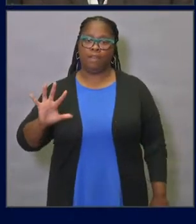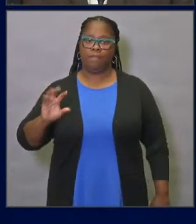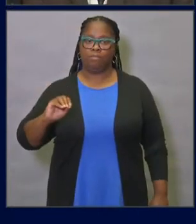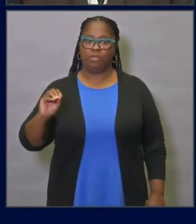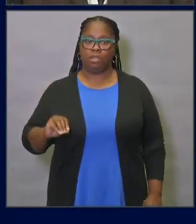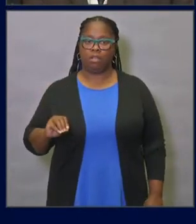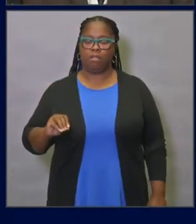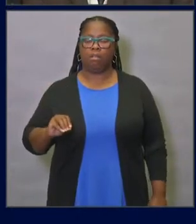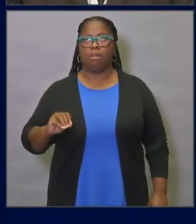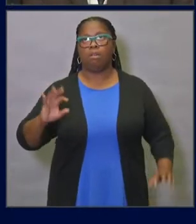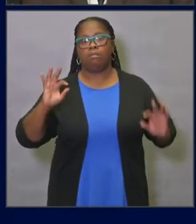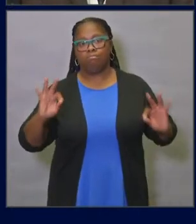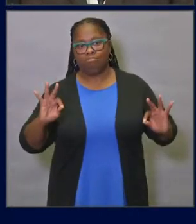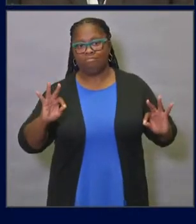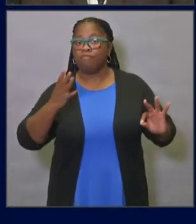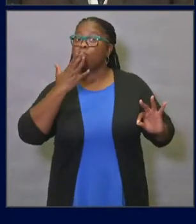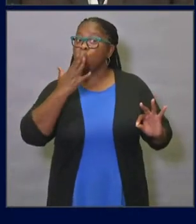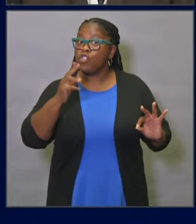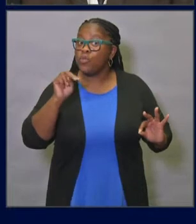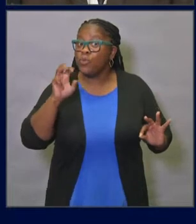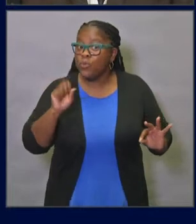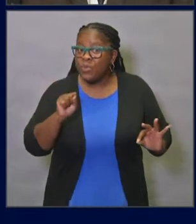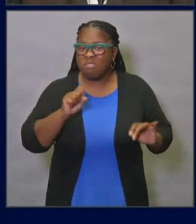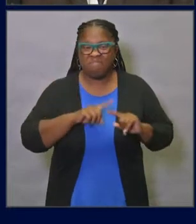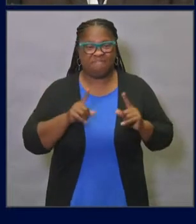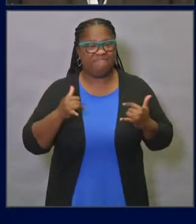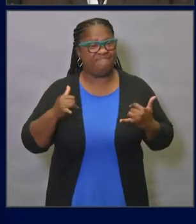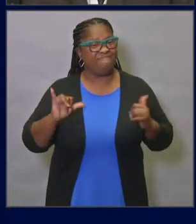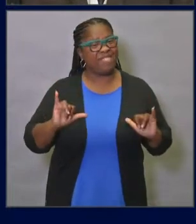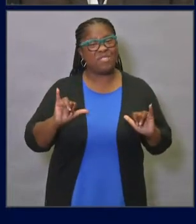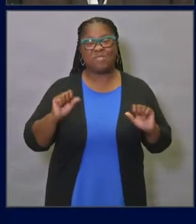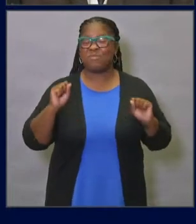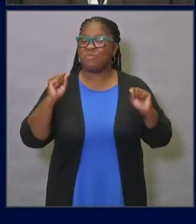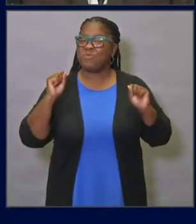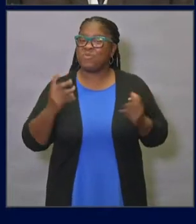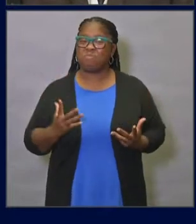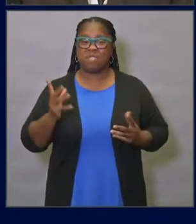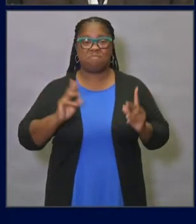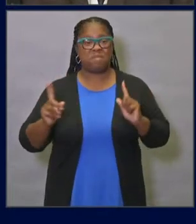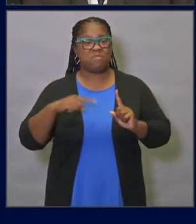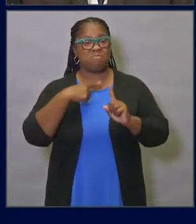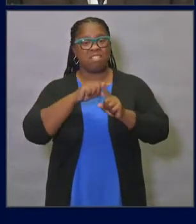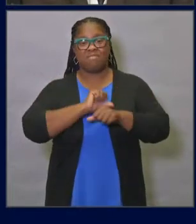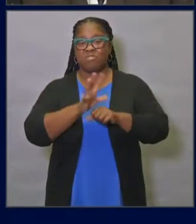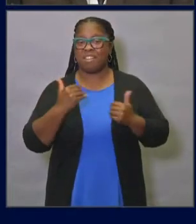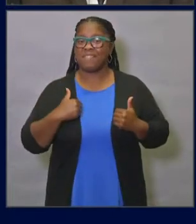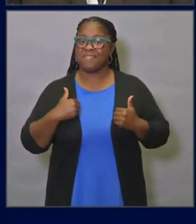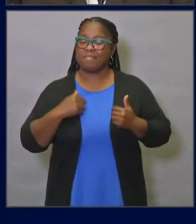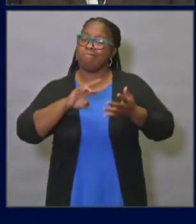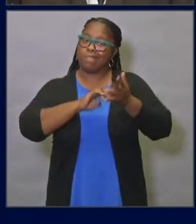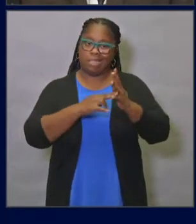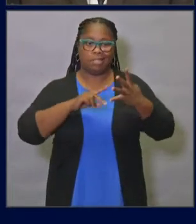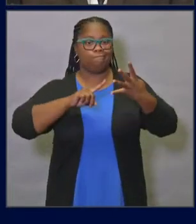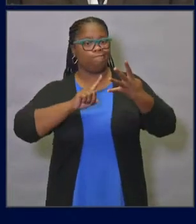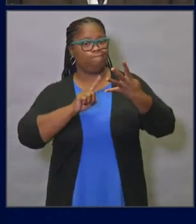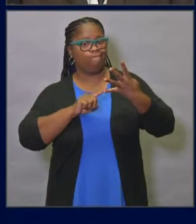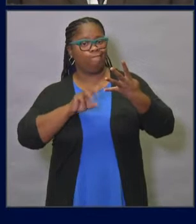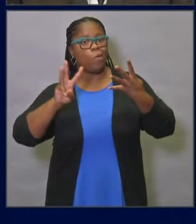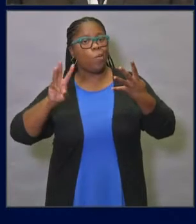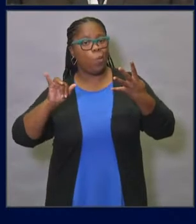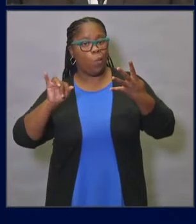Again, this is good news, but we're still seeing way too many cases indicative of widespread. If we can go to the next slide.